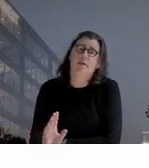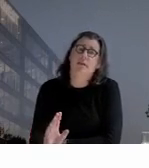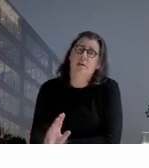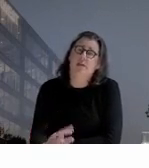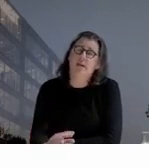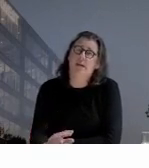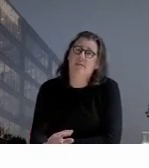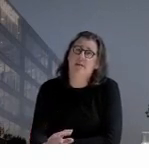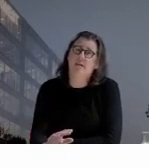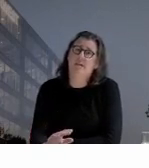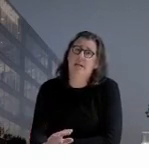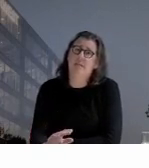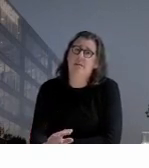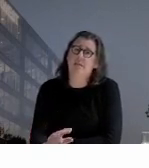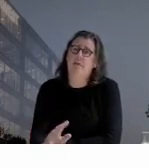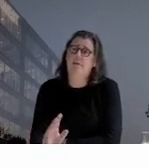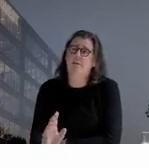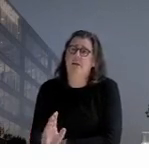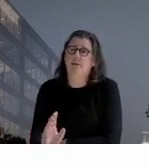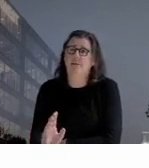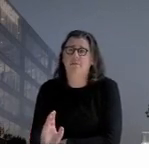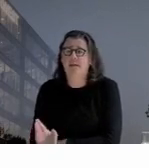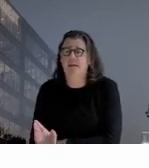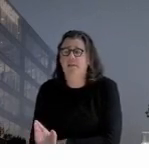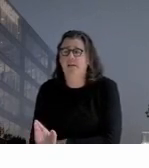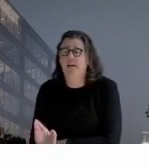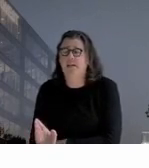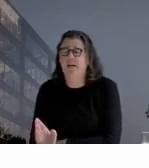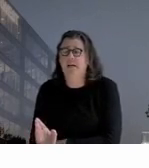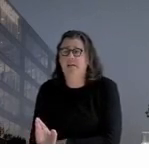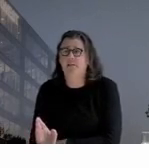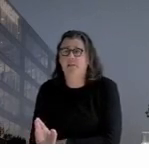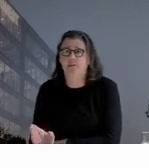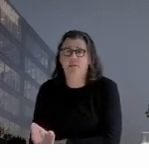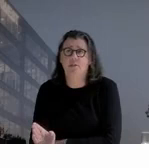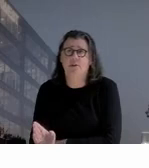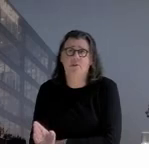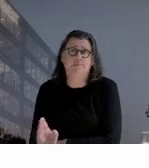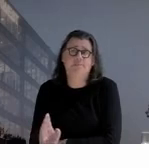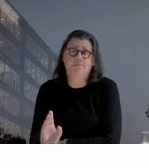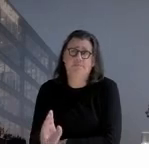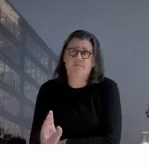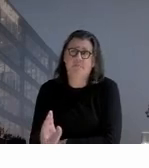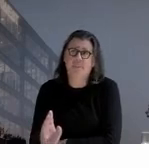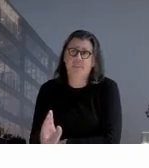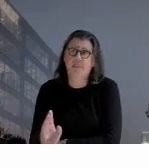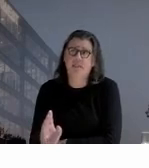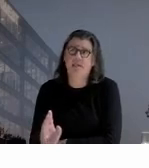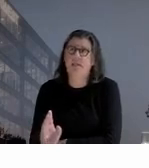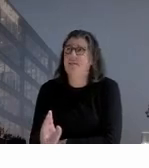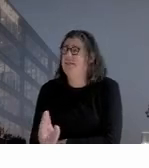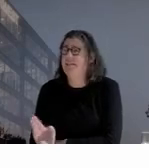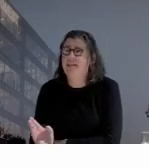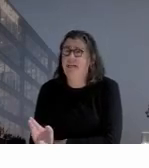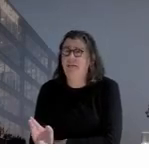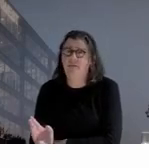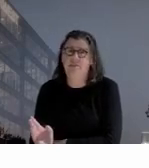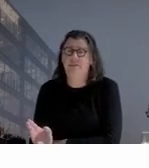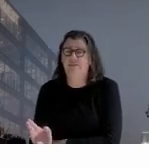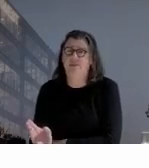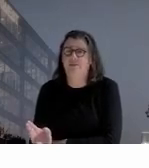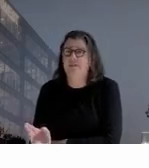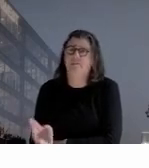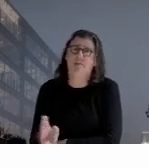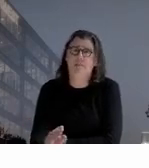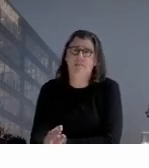So on the left-hand side, an aluminium version, and on the right-hand side, a GRC version. The detailing,